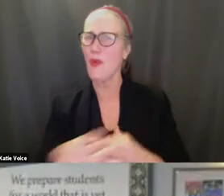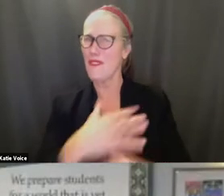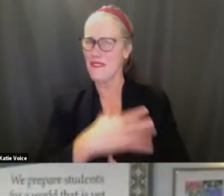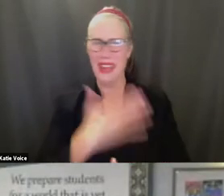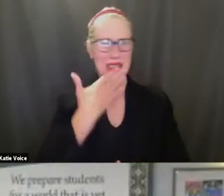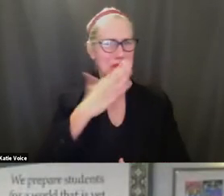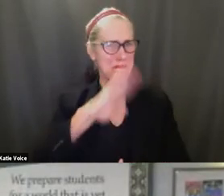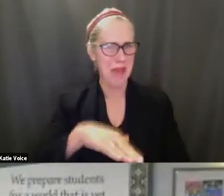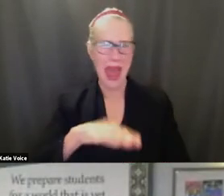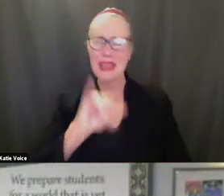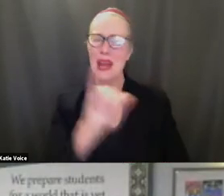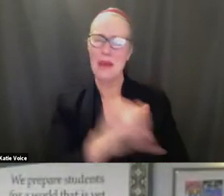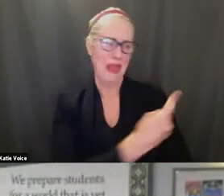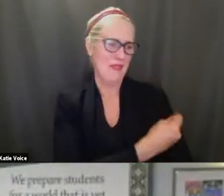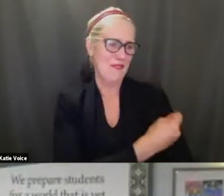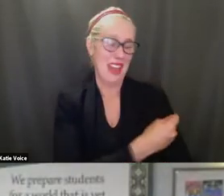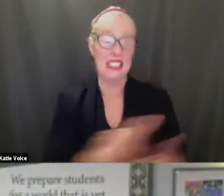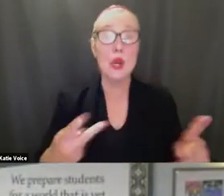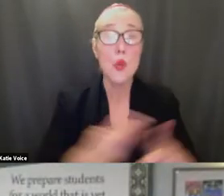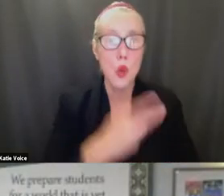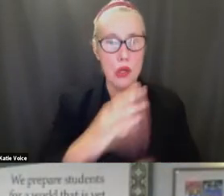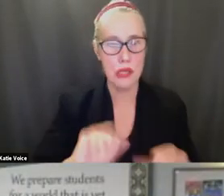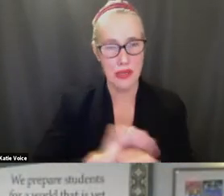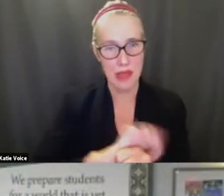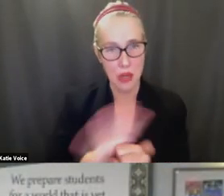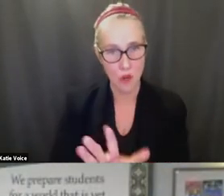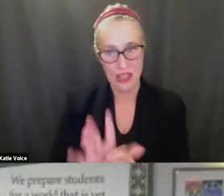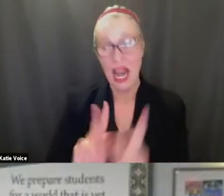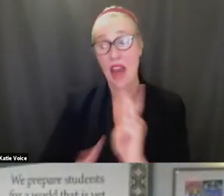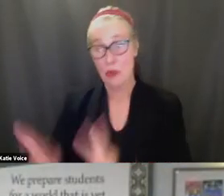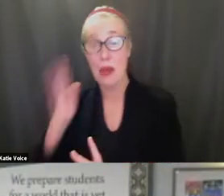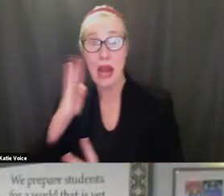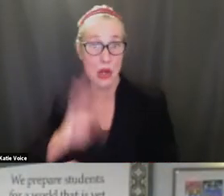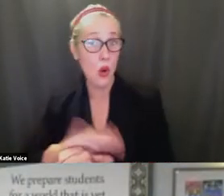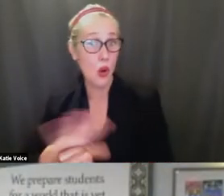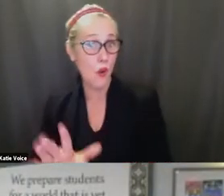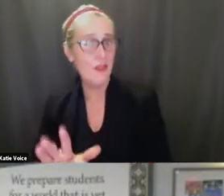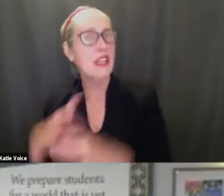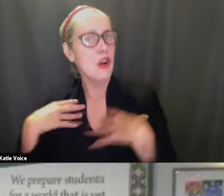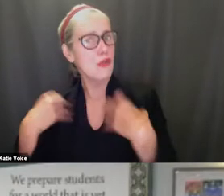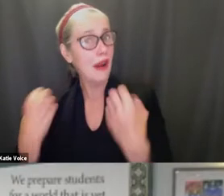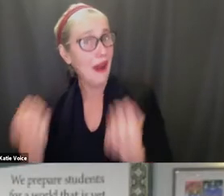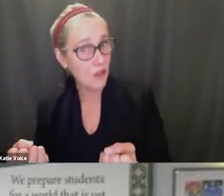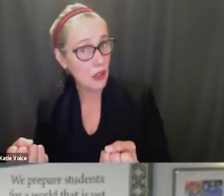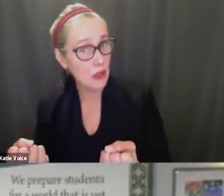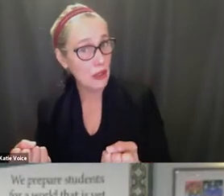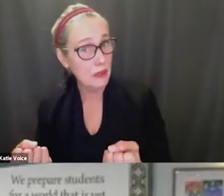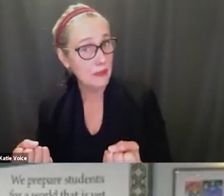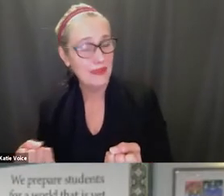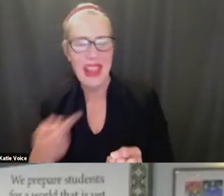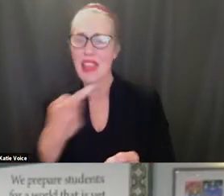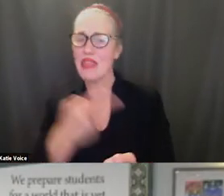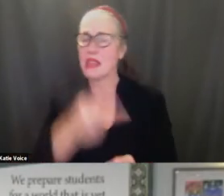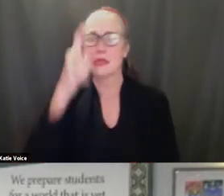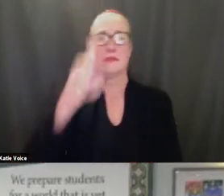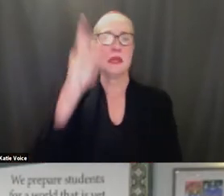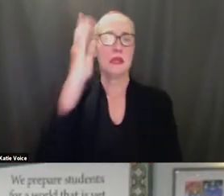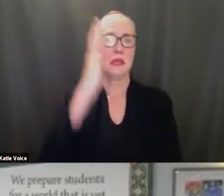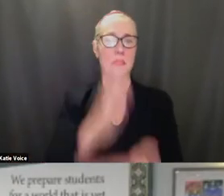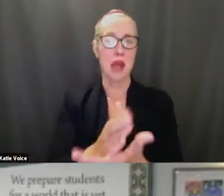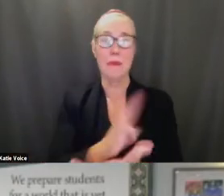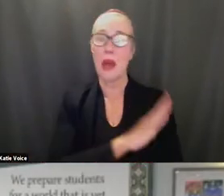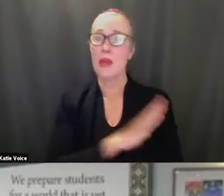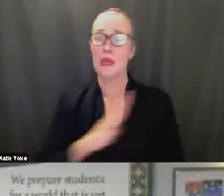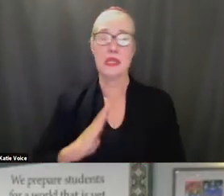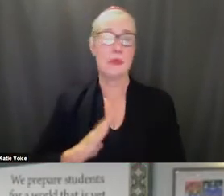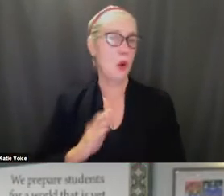were ever touched by covid everyone i know who had coveted recovered and this has got to stop this board is